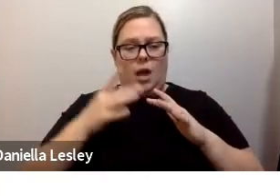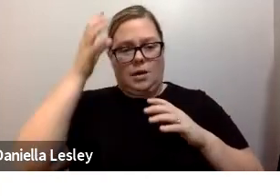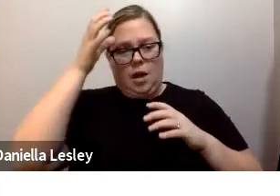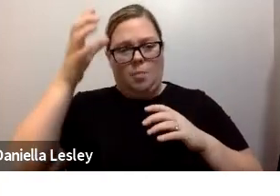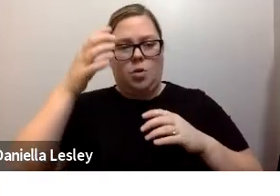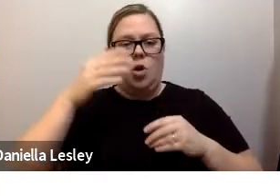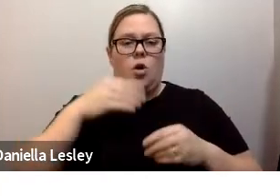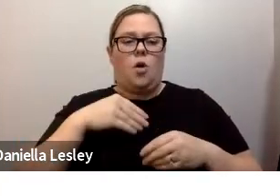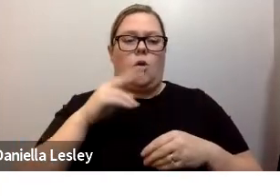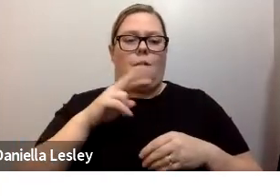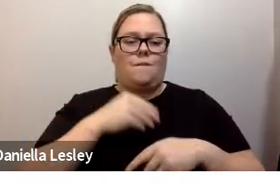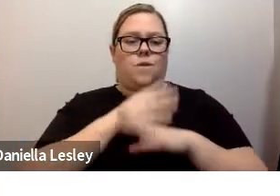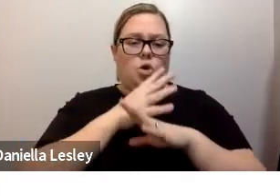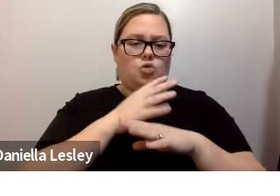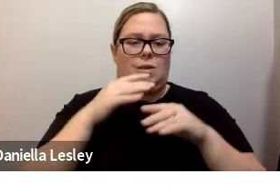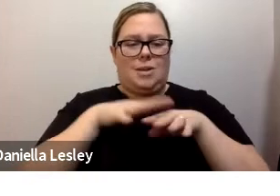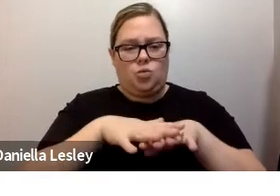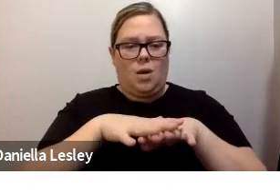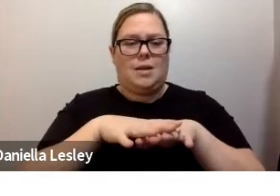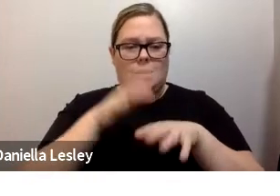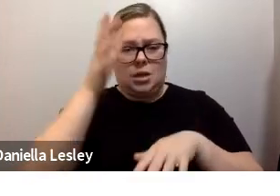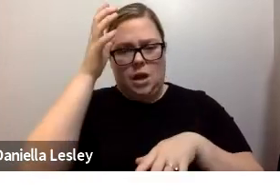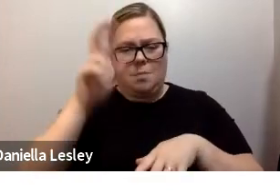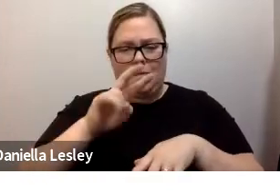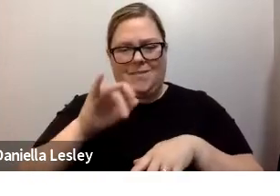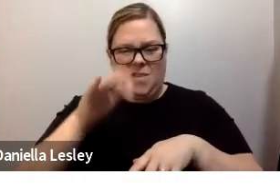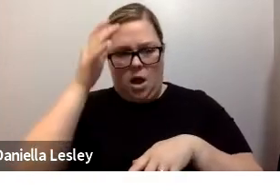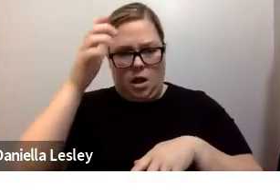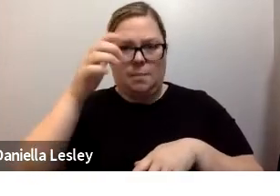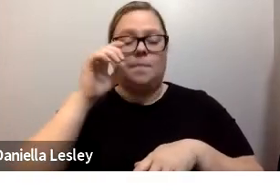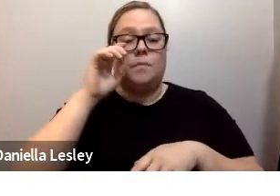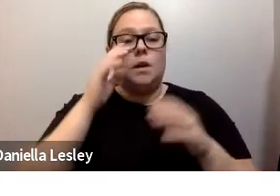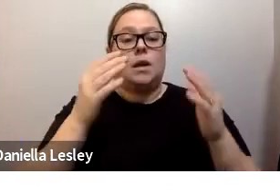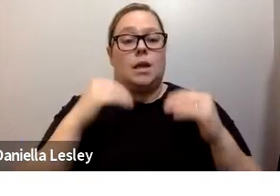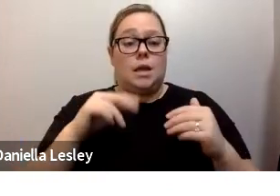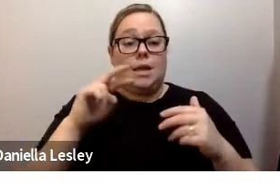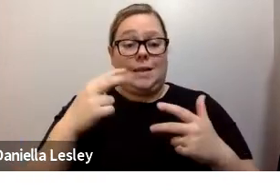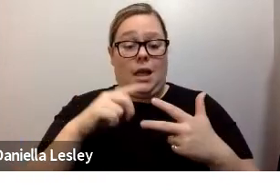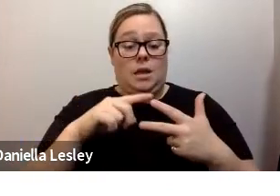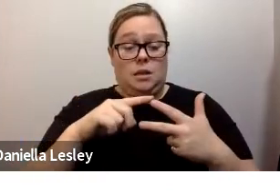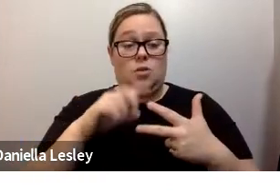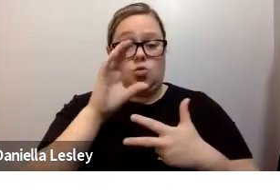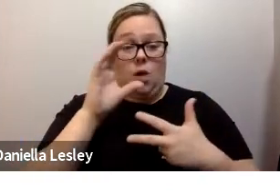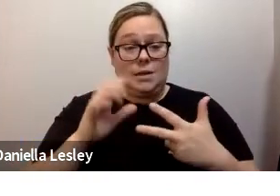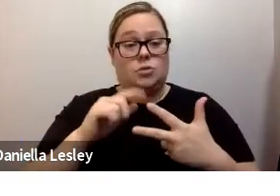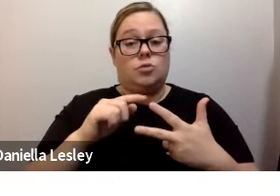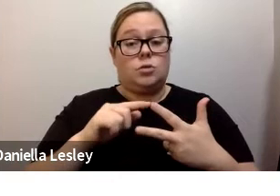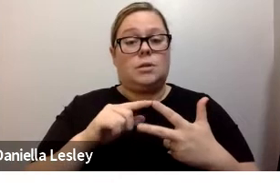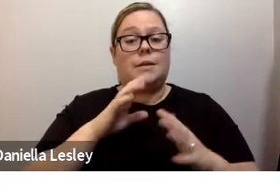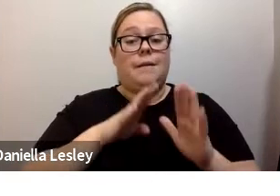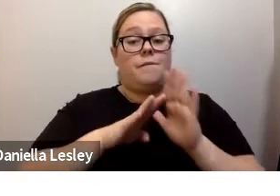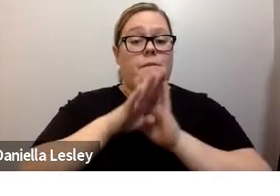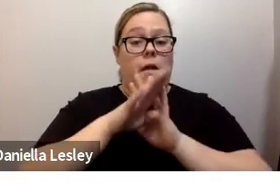which Dr. Rimmer alluded to in his comments. The second broad criteria has been the development of a